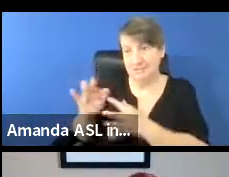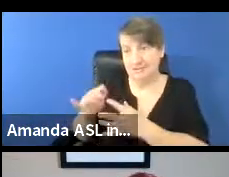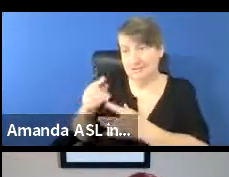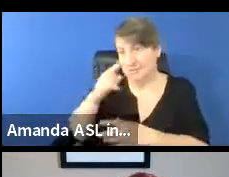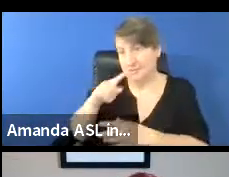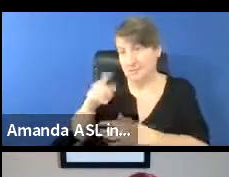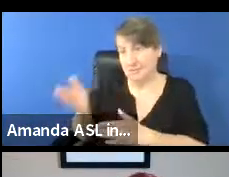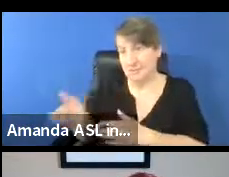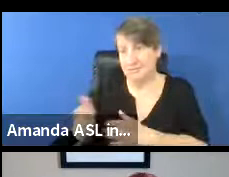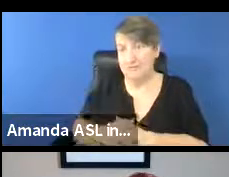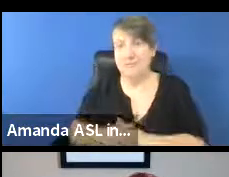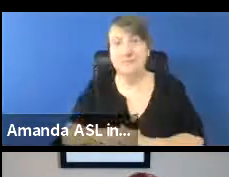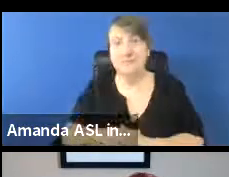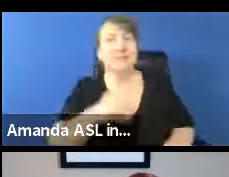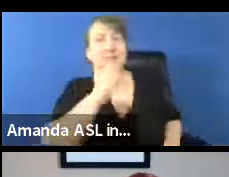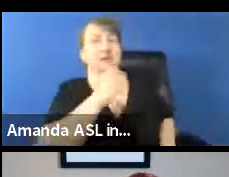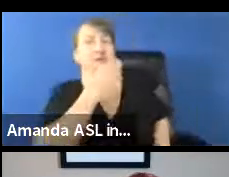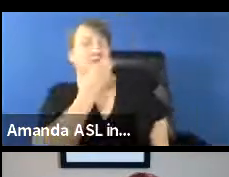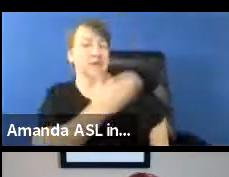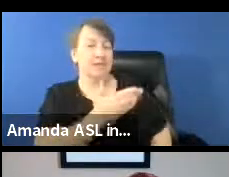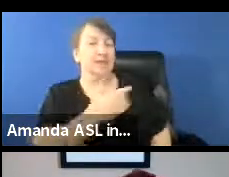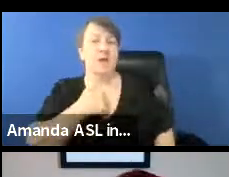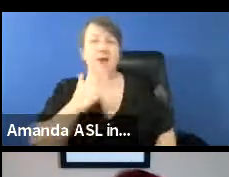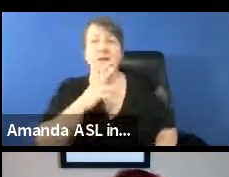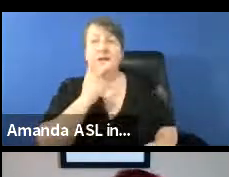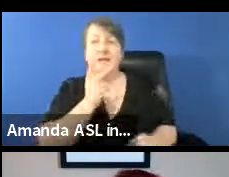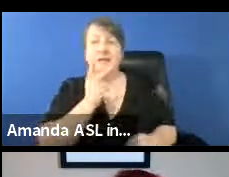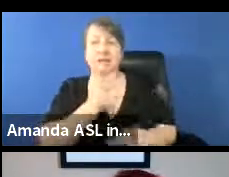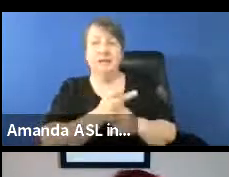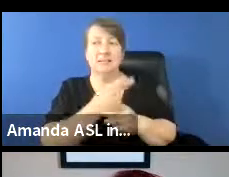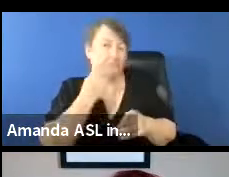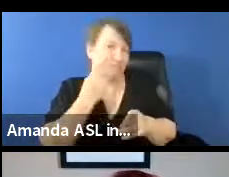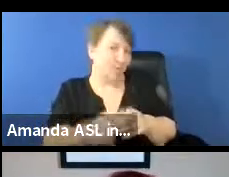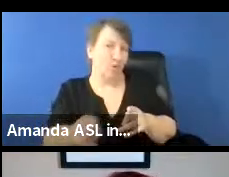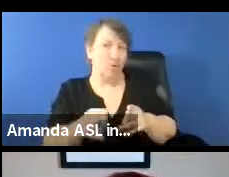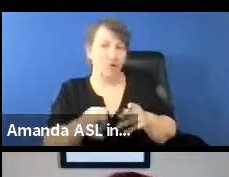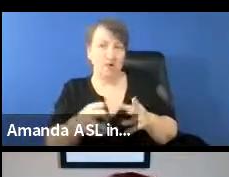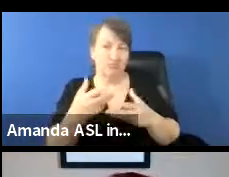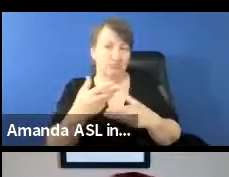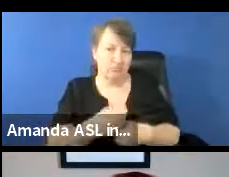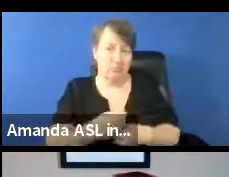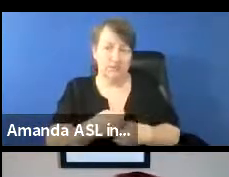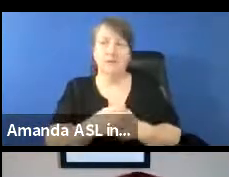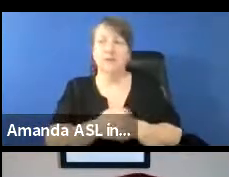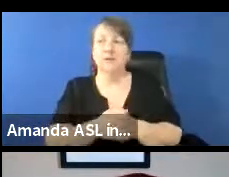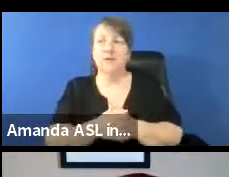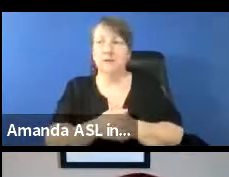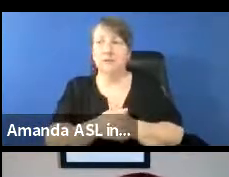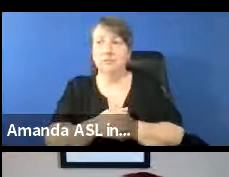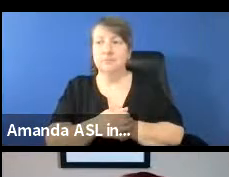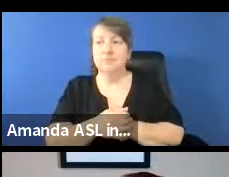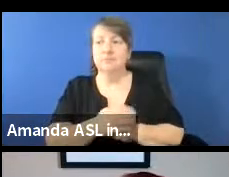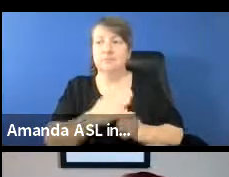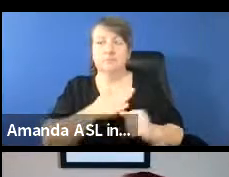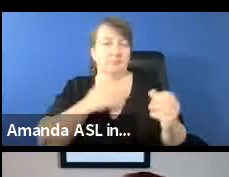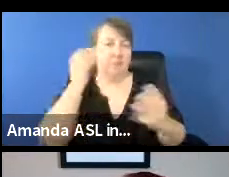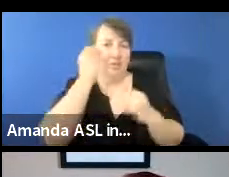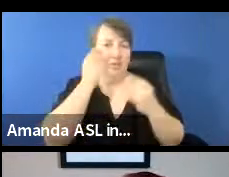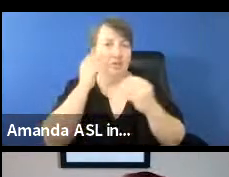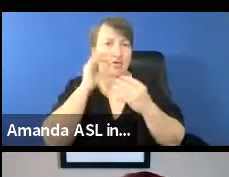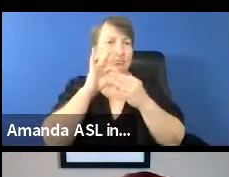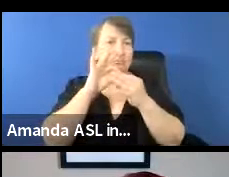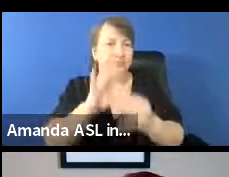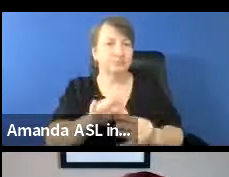would. Yeah, thank you. And I'll keep this really short and really brief. Just my thoughts in terms